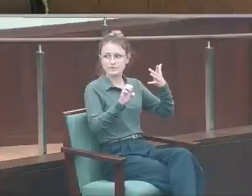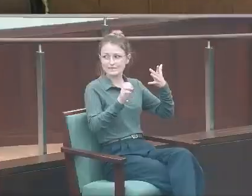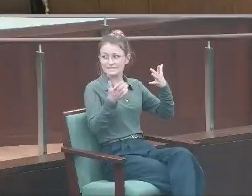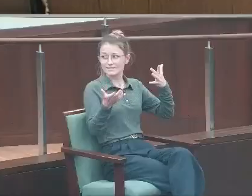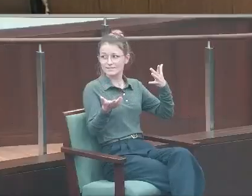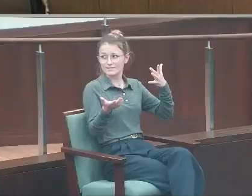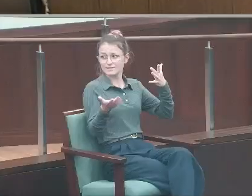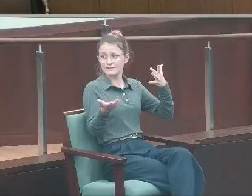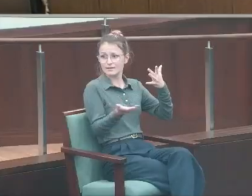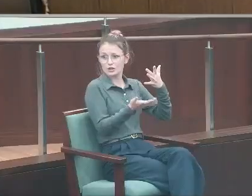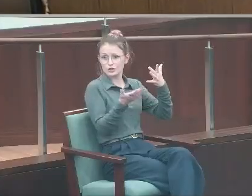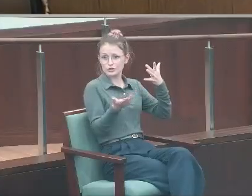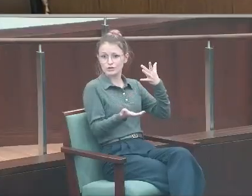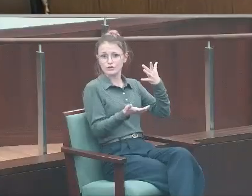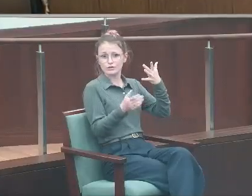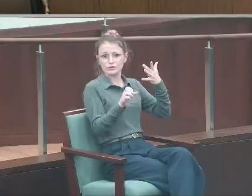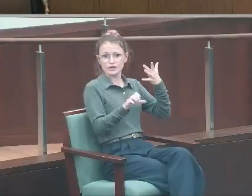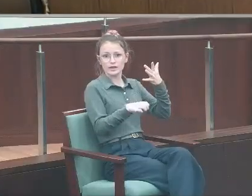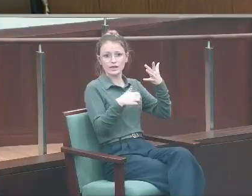a